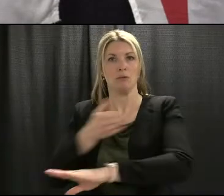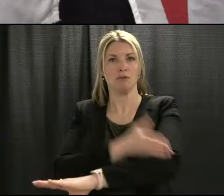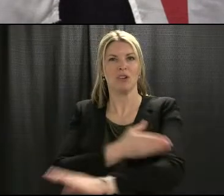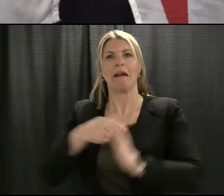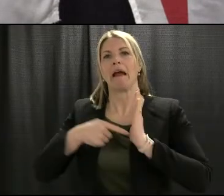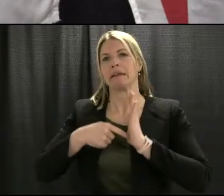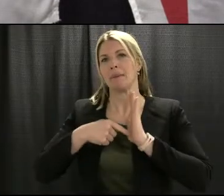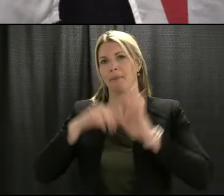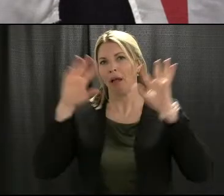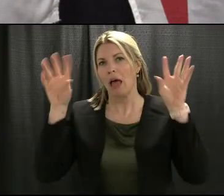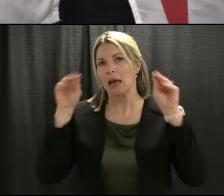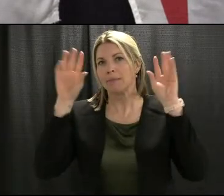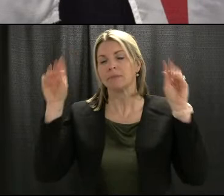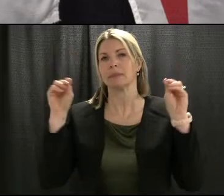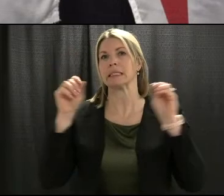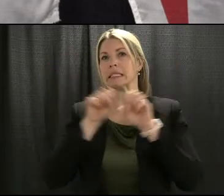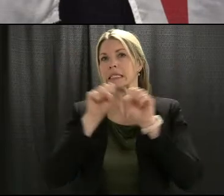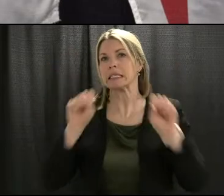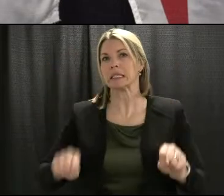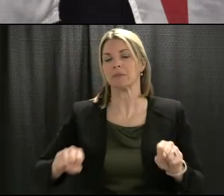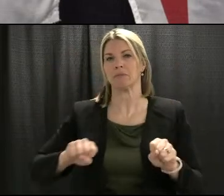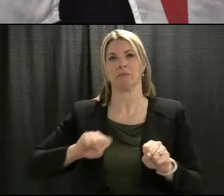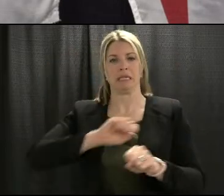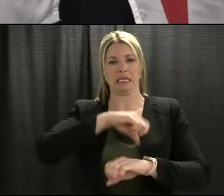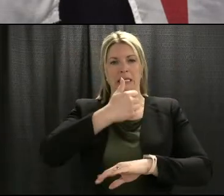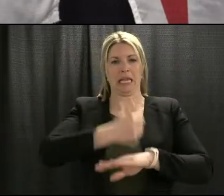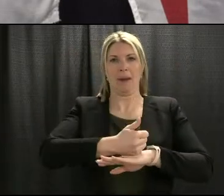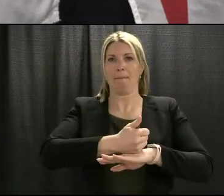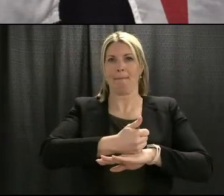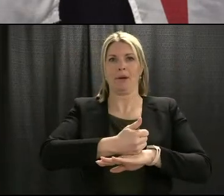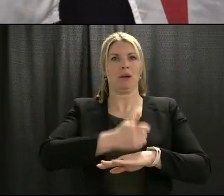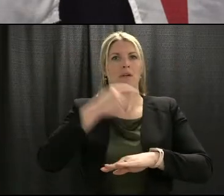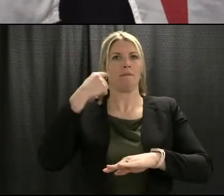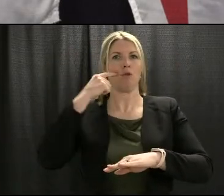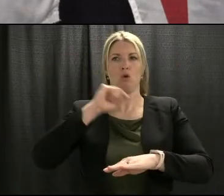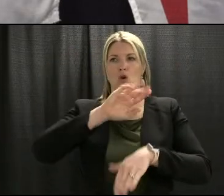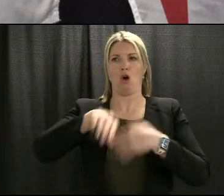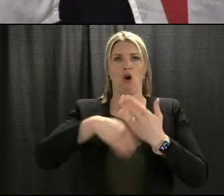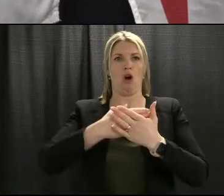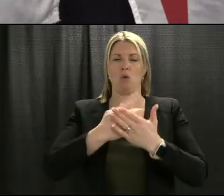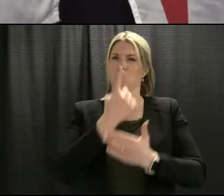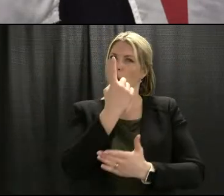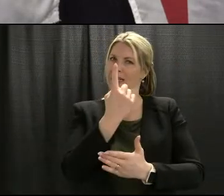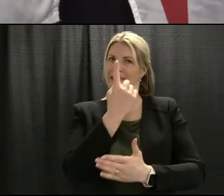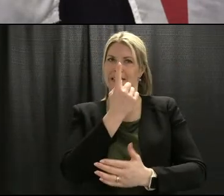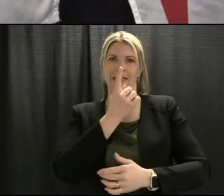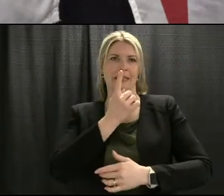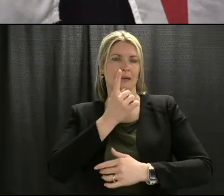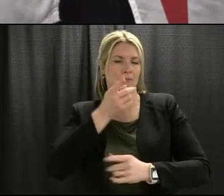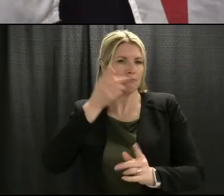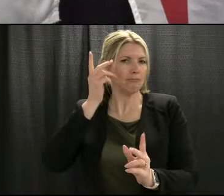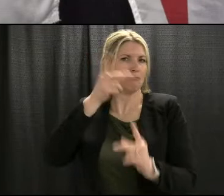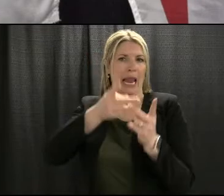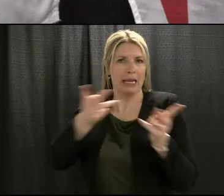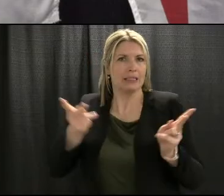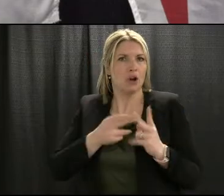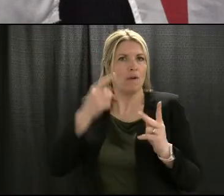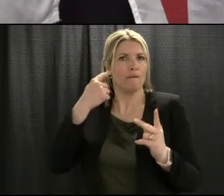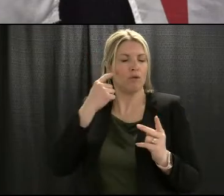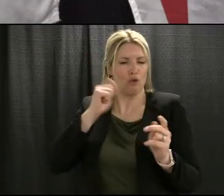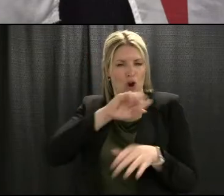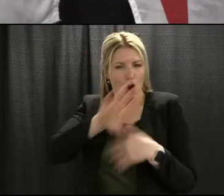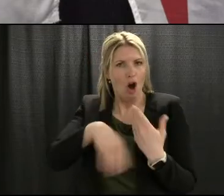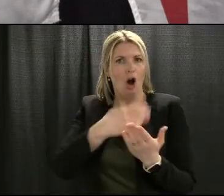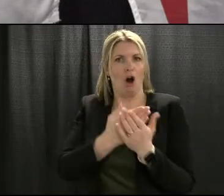dispatch, far outdated and much needed. Creating a single health authority. An additional $23